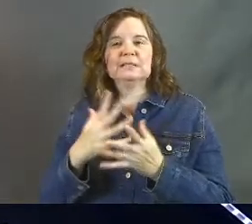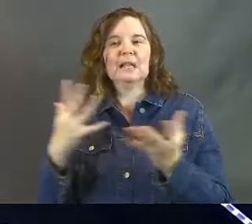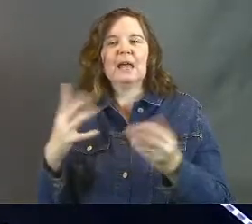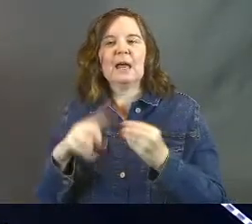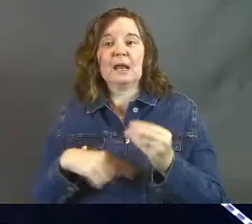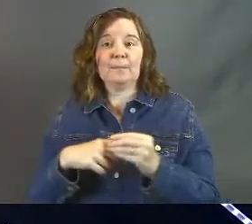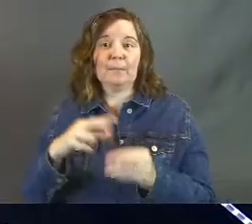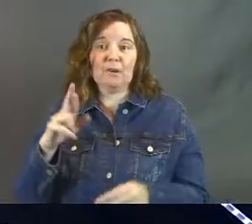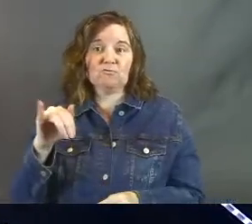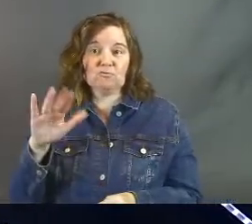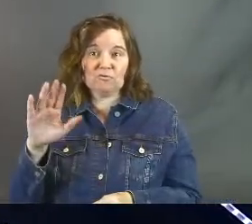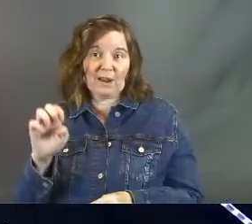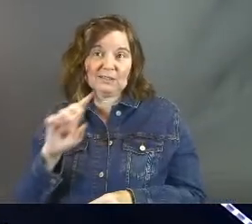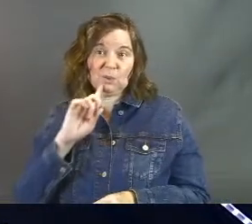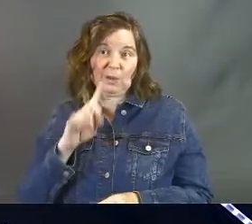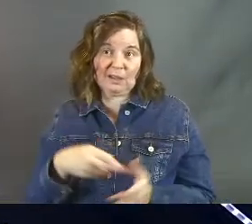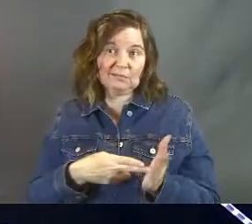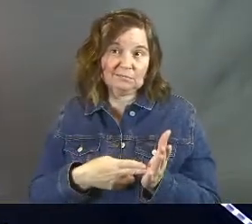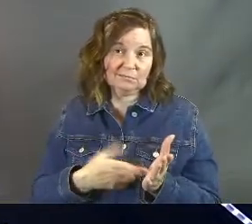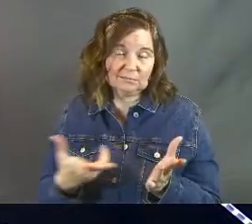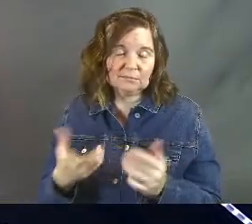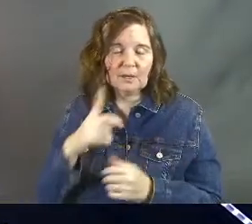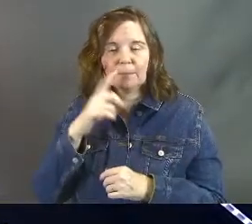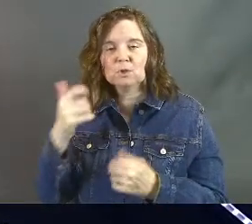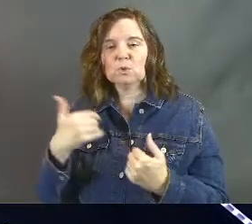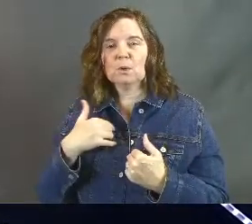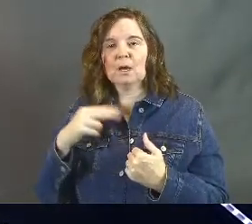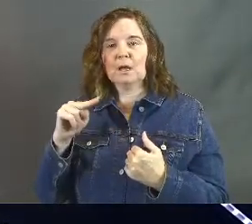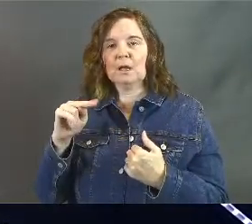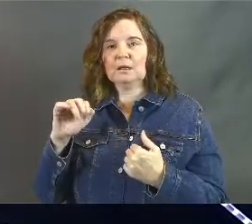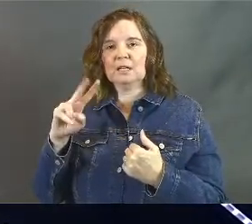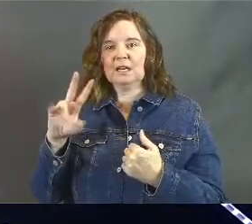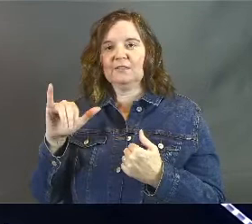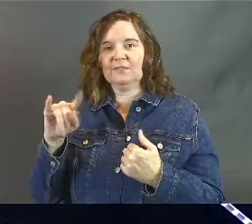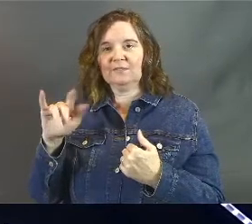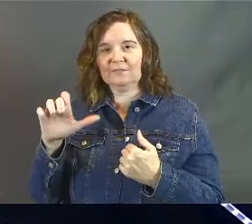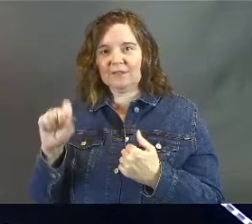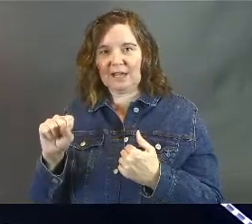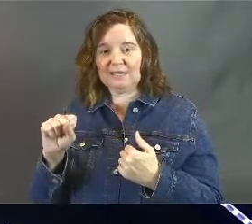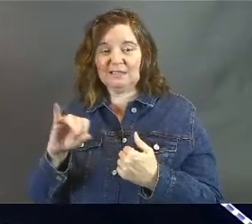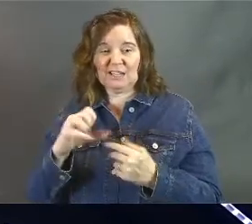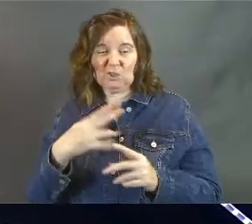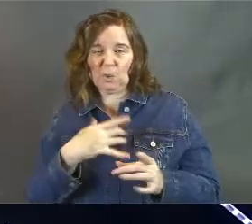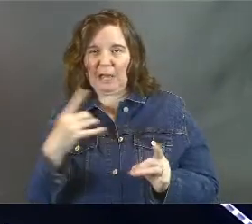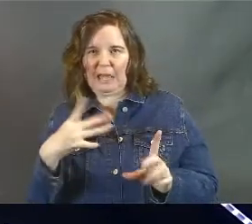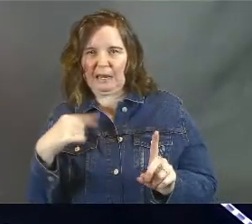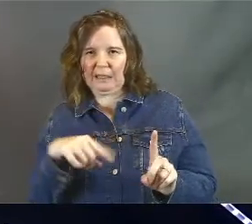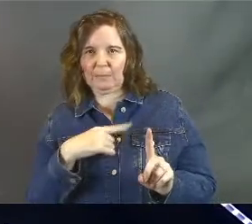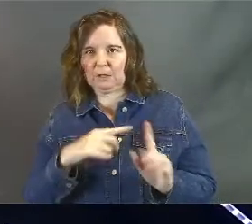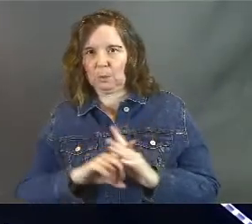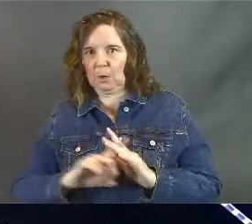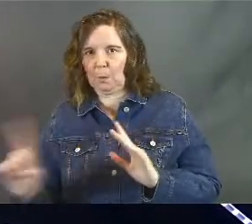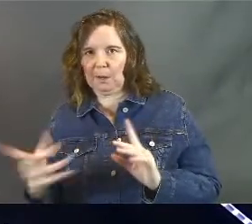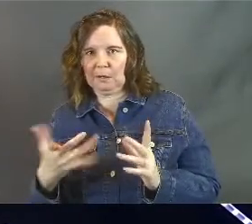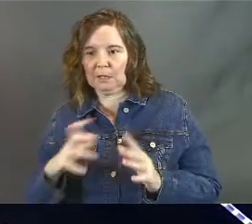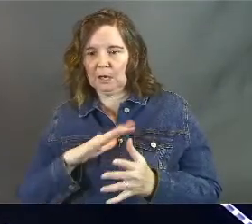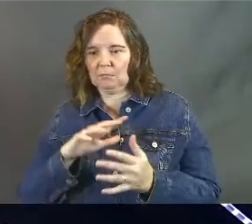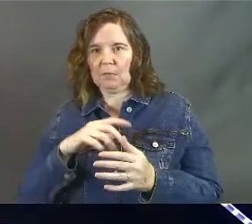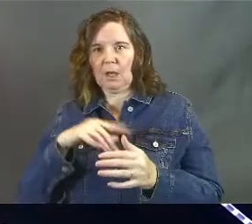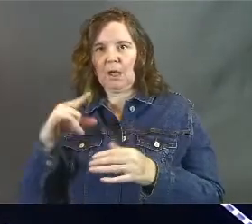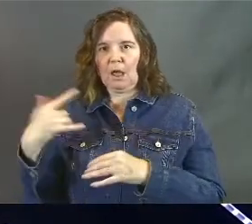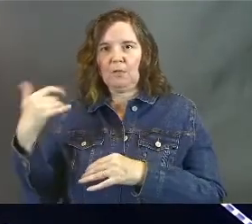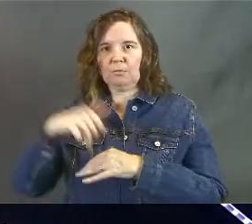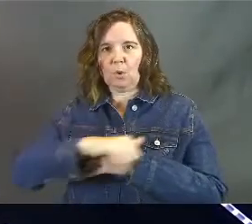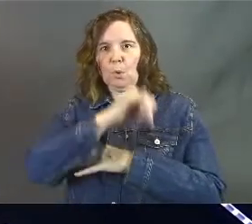lot about racism, as a matter of fact, because you had the Ninevites, and Jonah hated them. That's why he ran away, and that's why he was swallowed by the